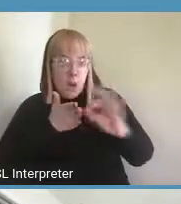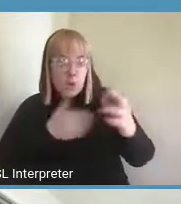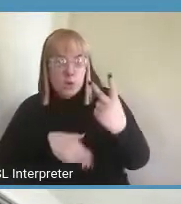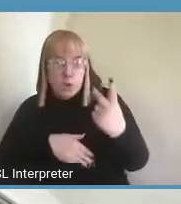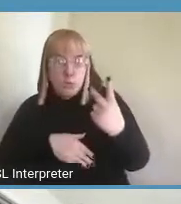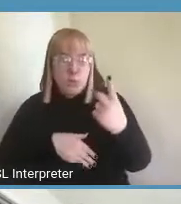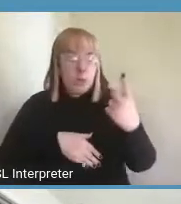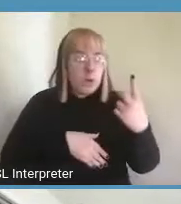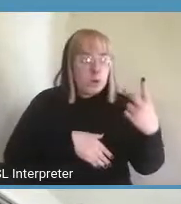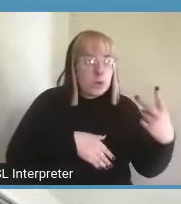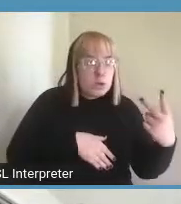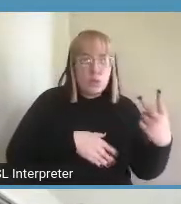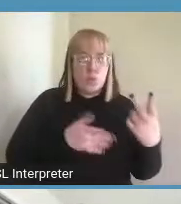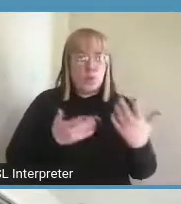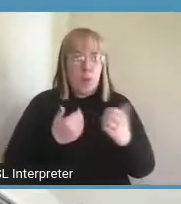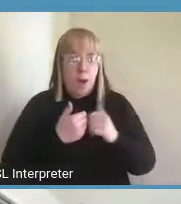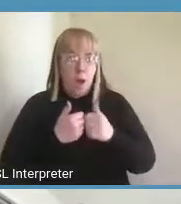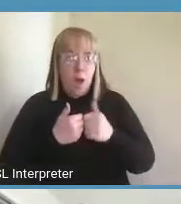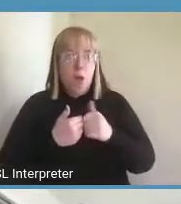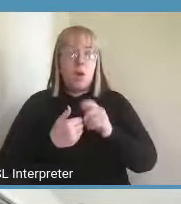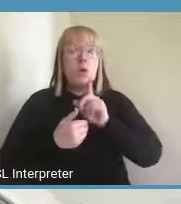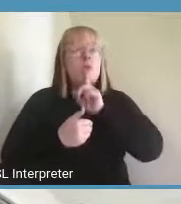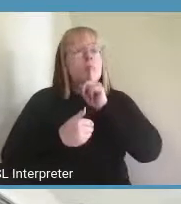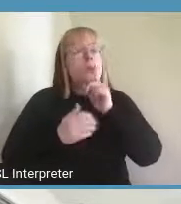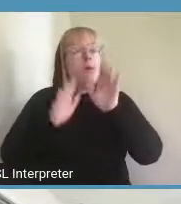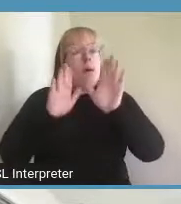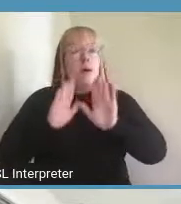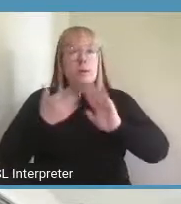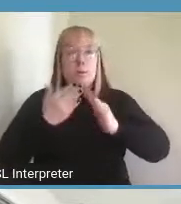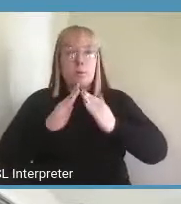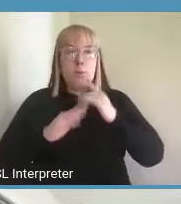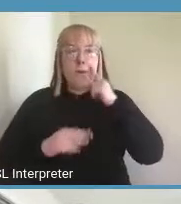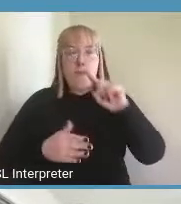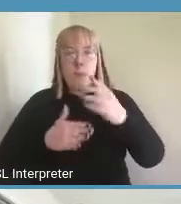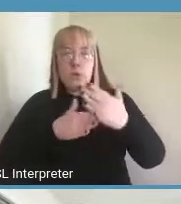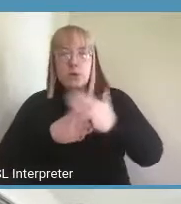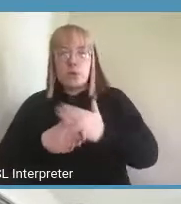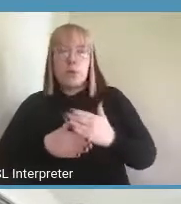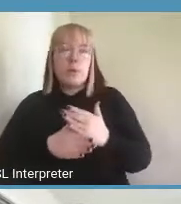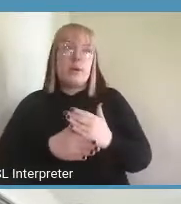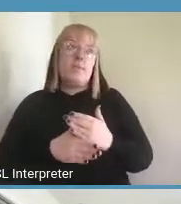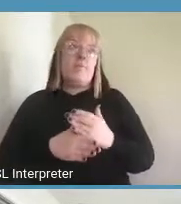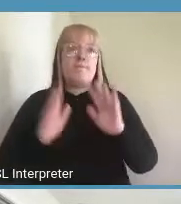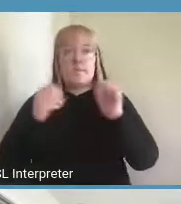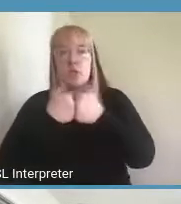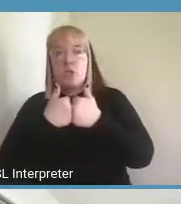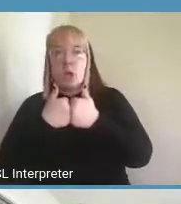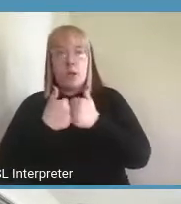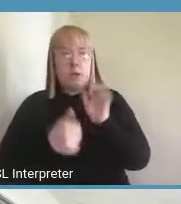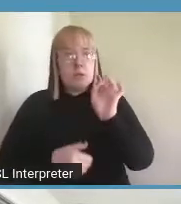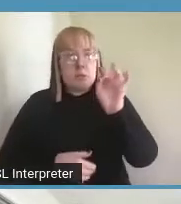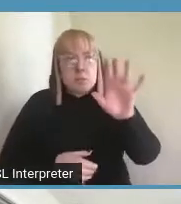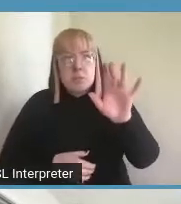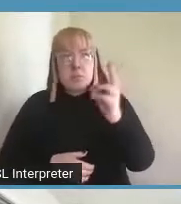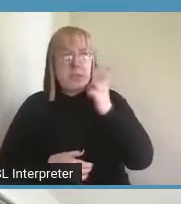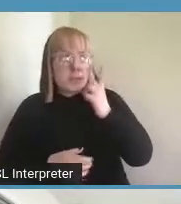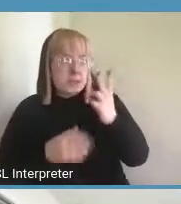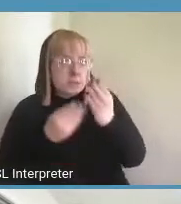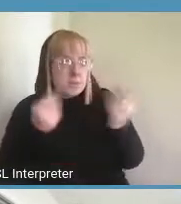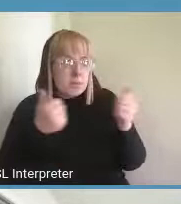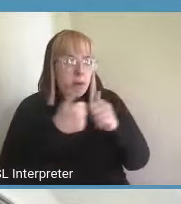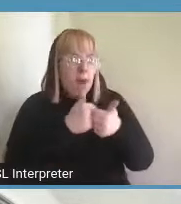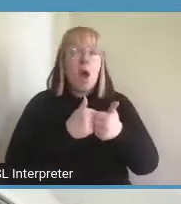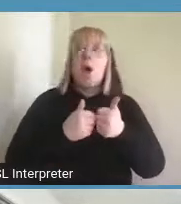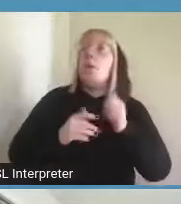group of students? So again, this is just a great community for sharing challenges you have with measuring or